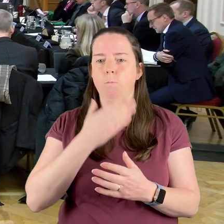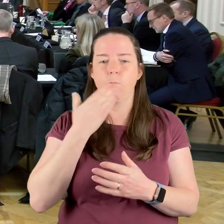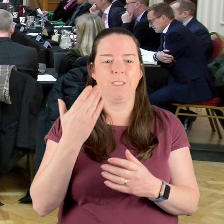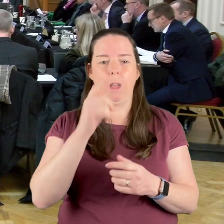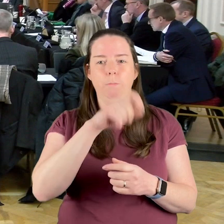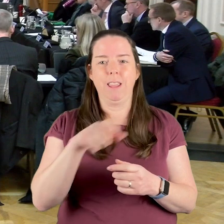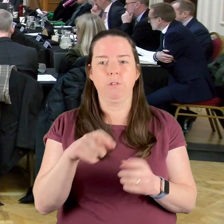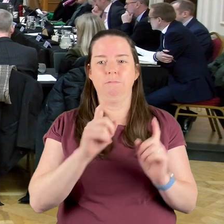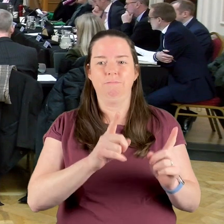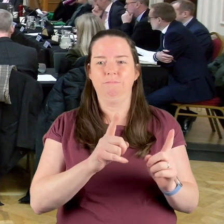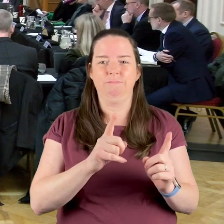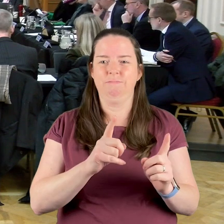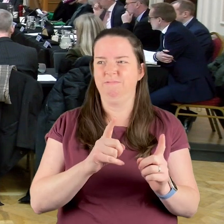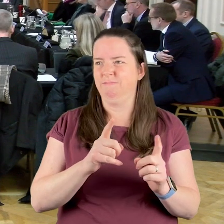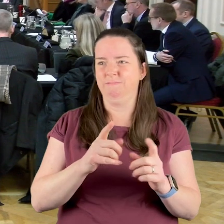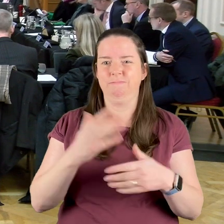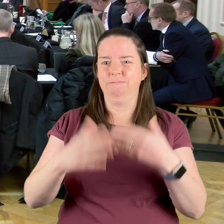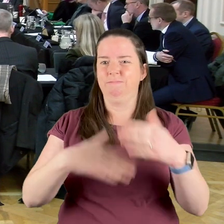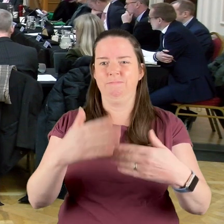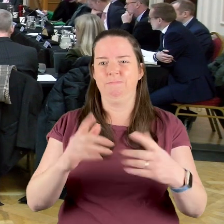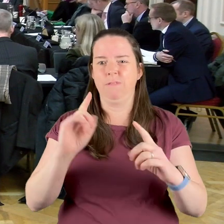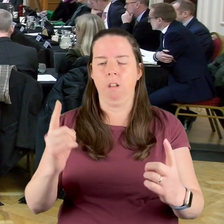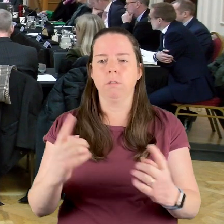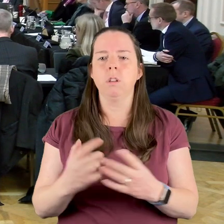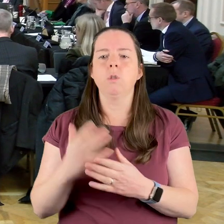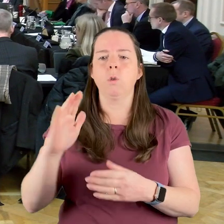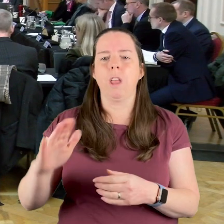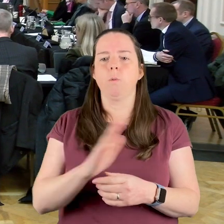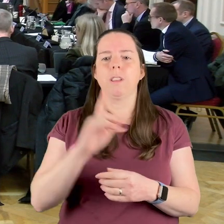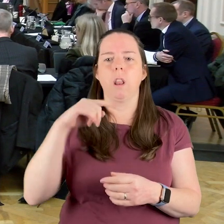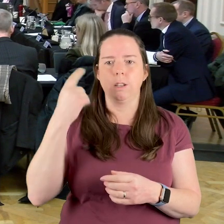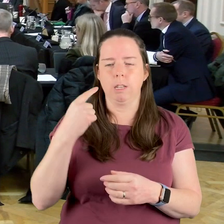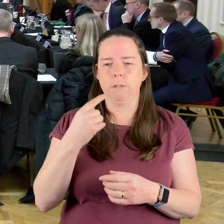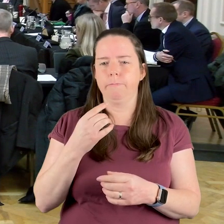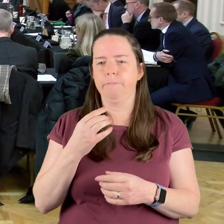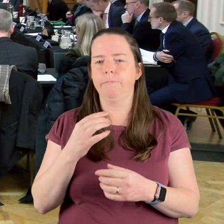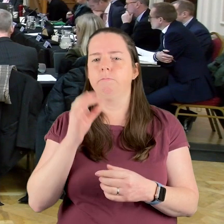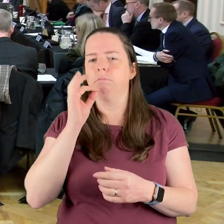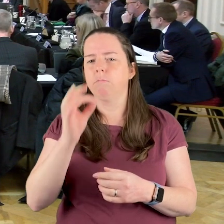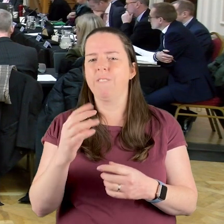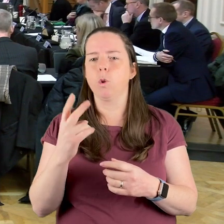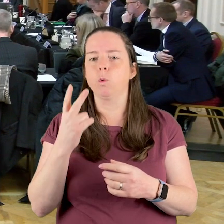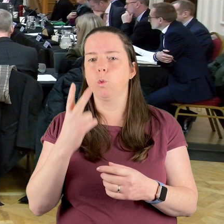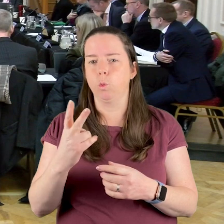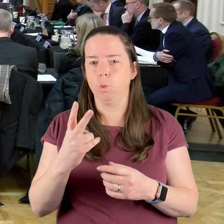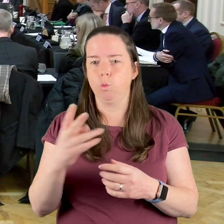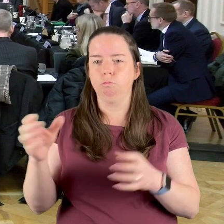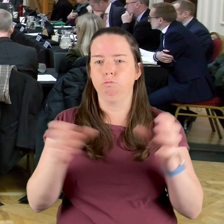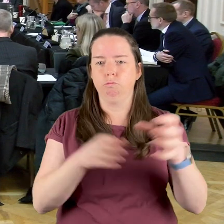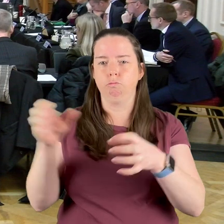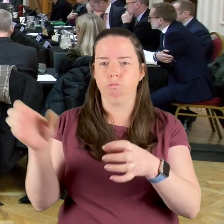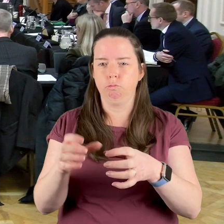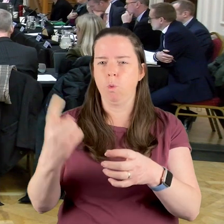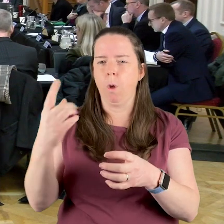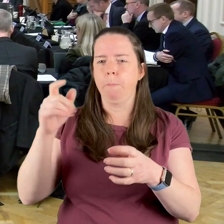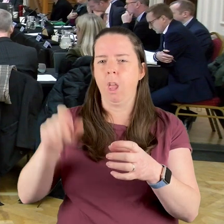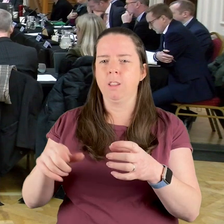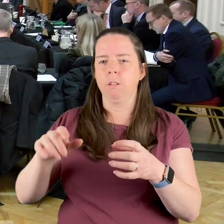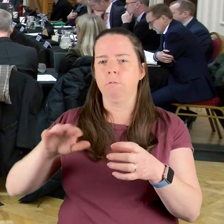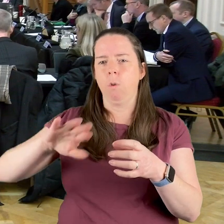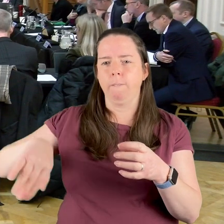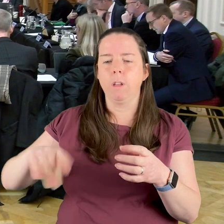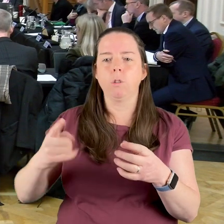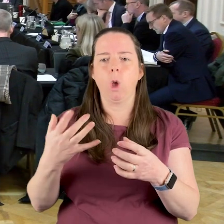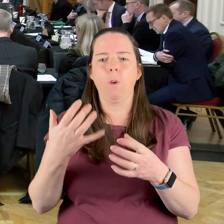as part of this, because without them, it's not going to go anywhere. So in Southwest London, we put out for two. We